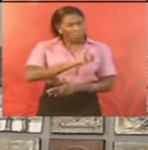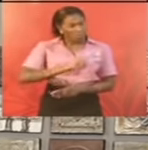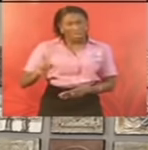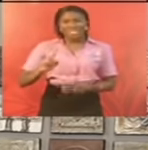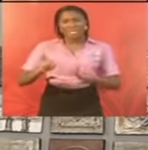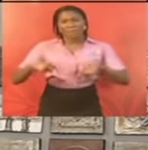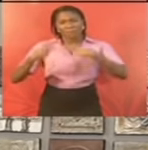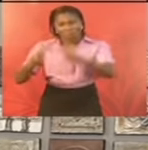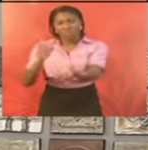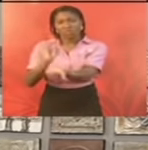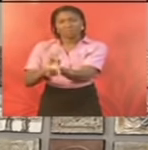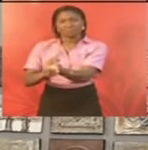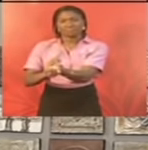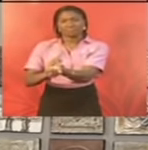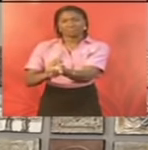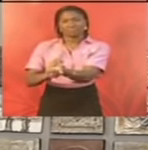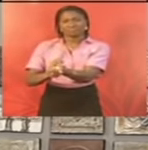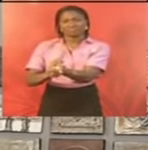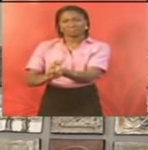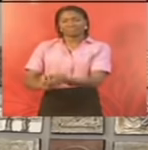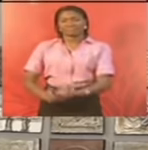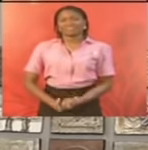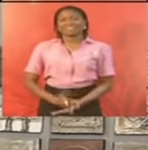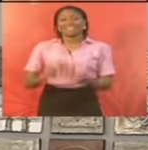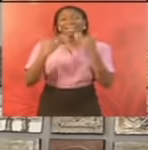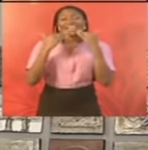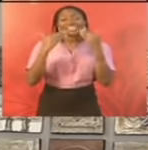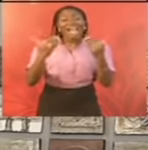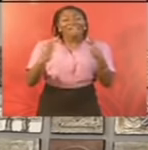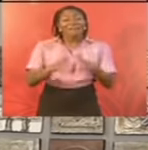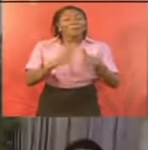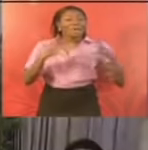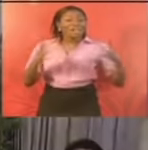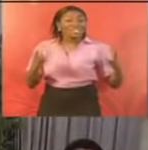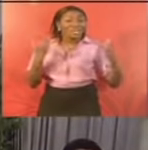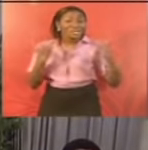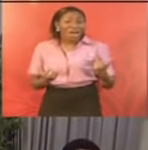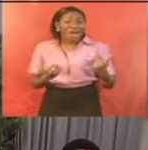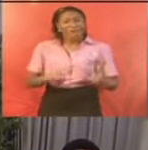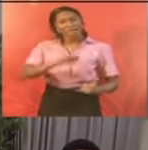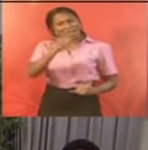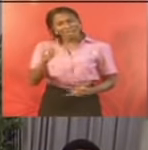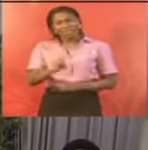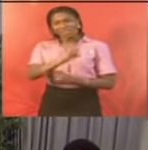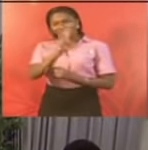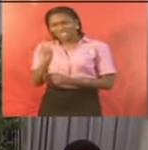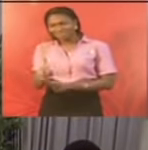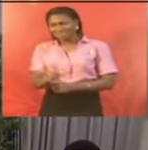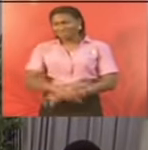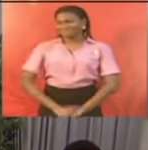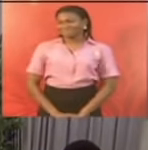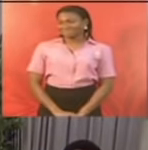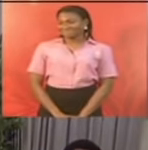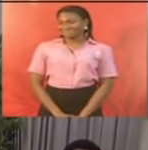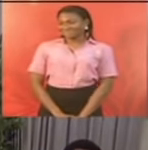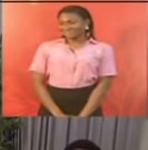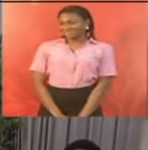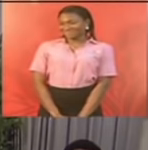hope that answers the question. Thank you very much, Dr. Hines. And now to 98.1, we're ready for your